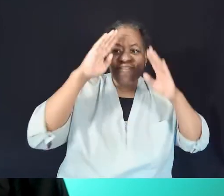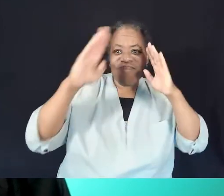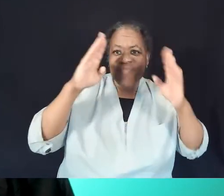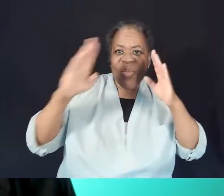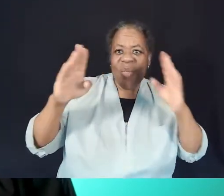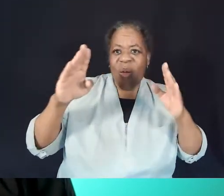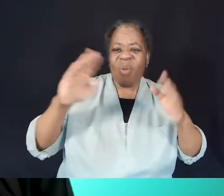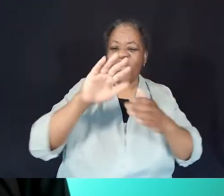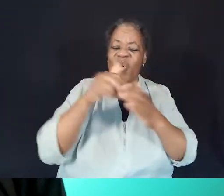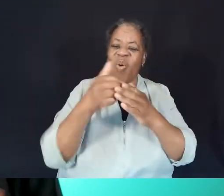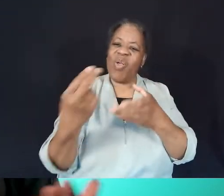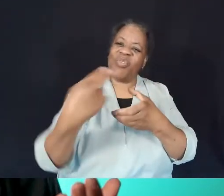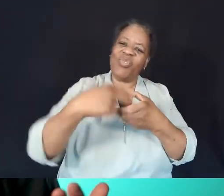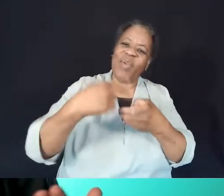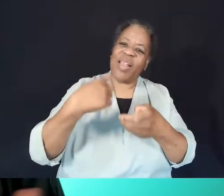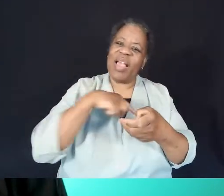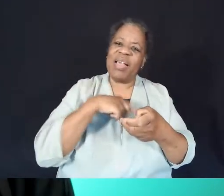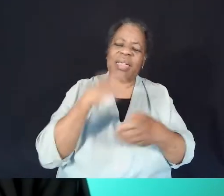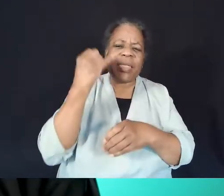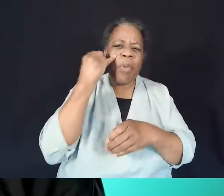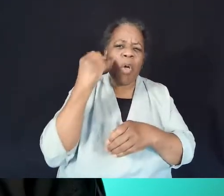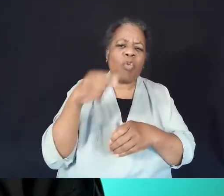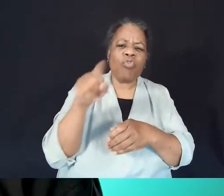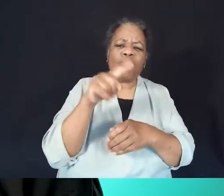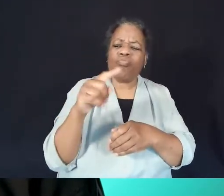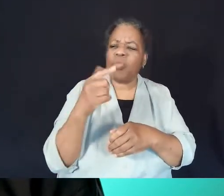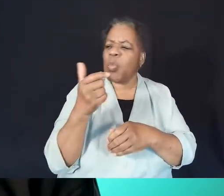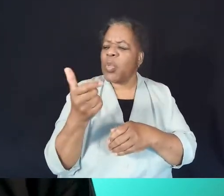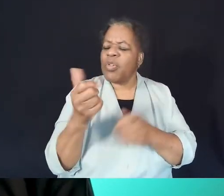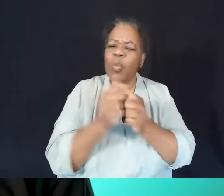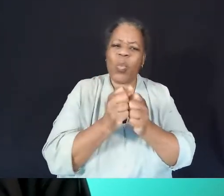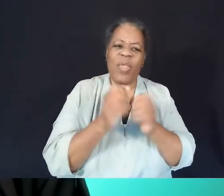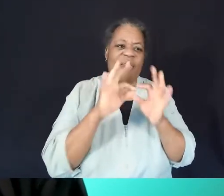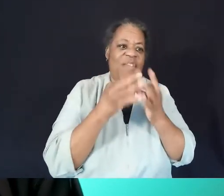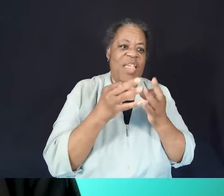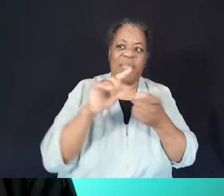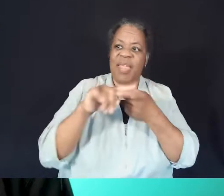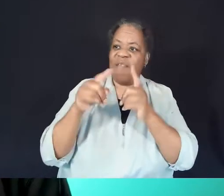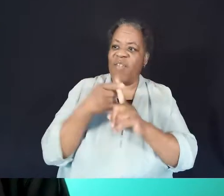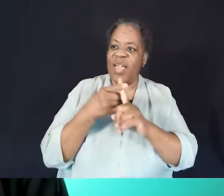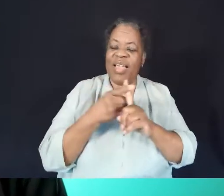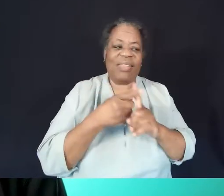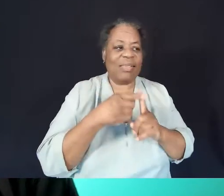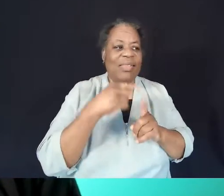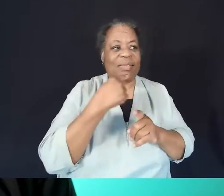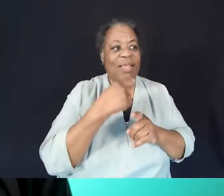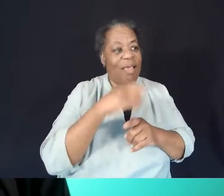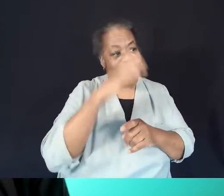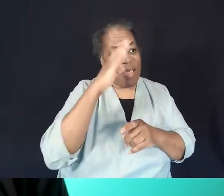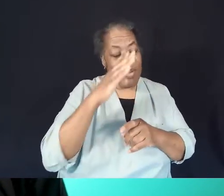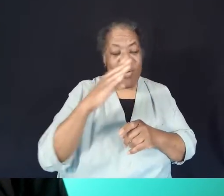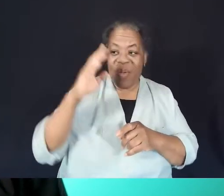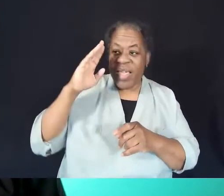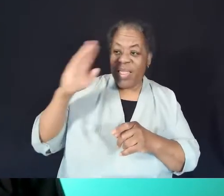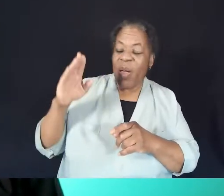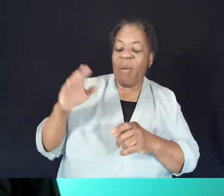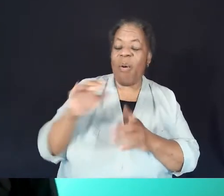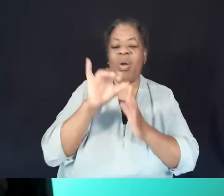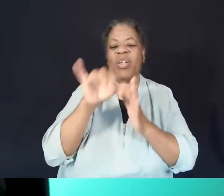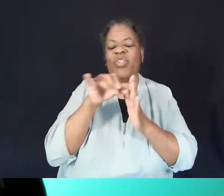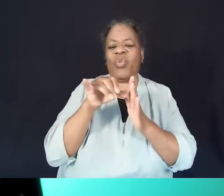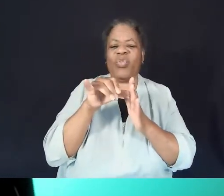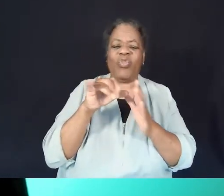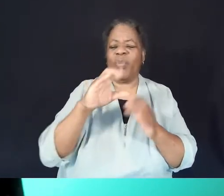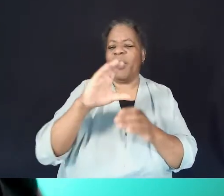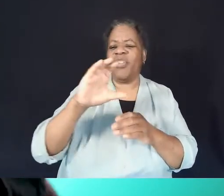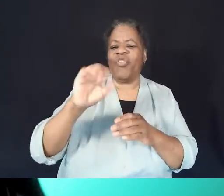If you're watching with your family or friends, turn and say hello, or just leave a note on the YouTube chat. If you're watching this on a smart TV, just